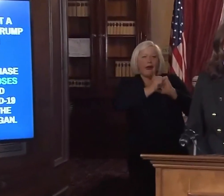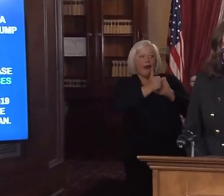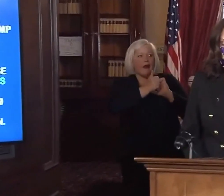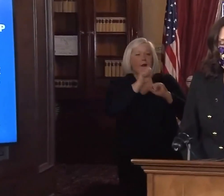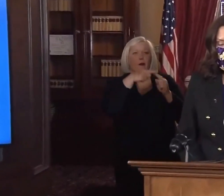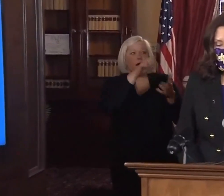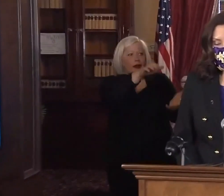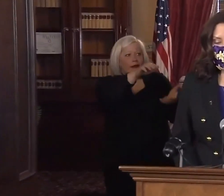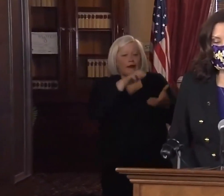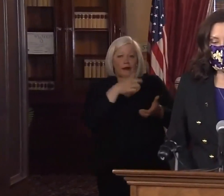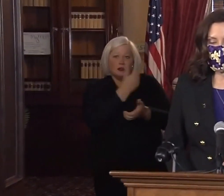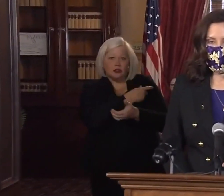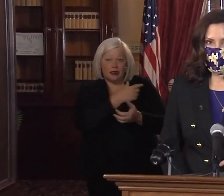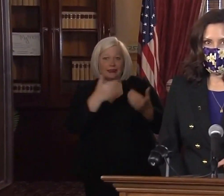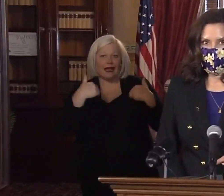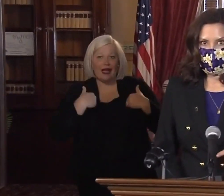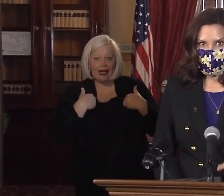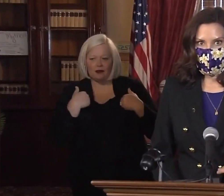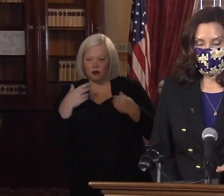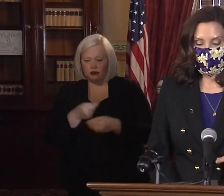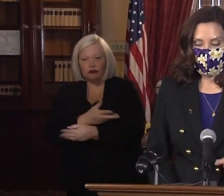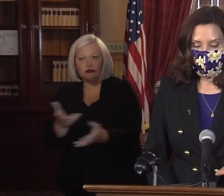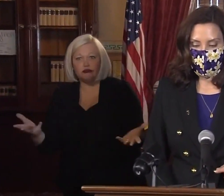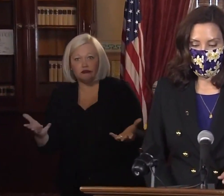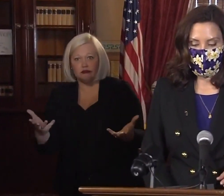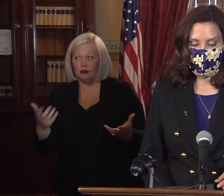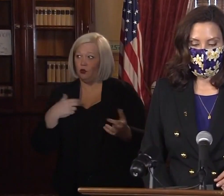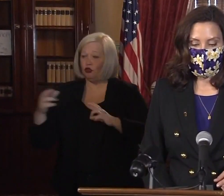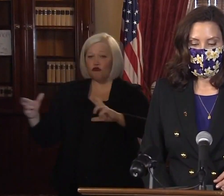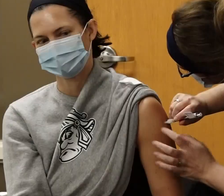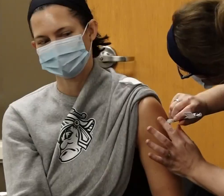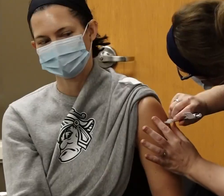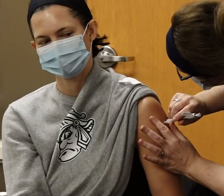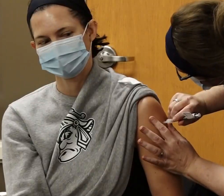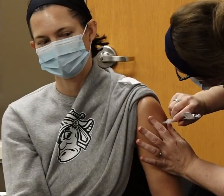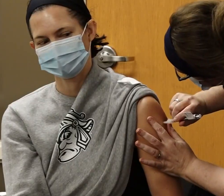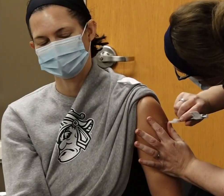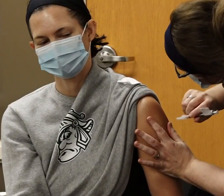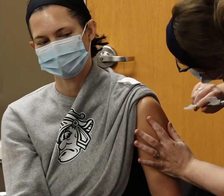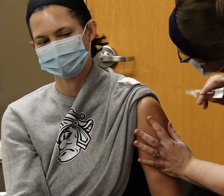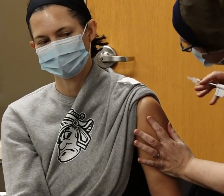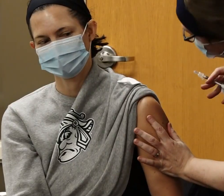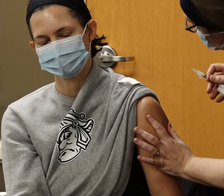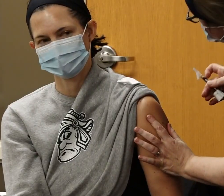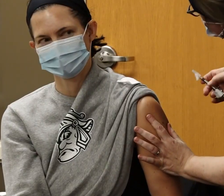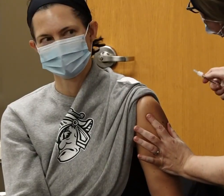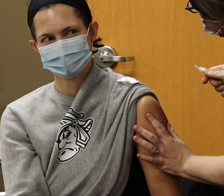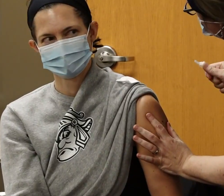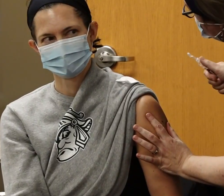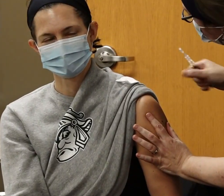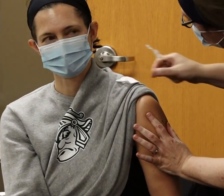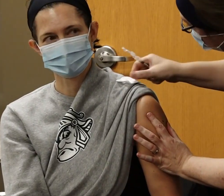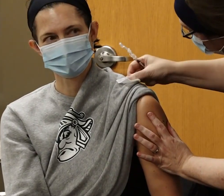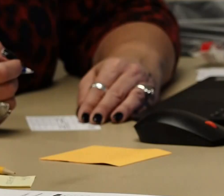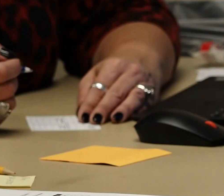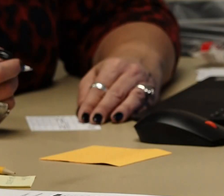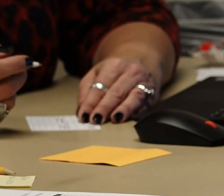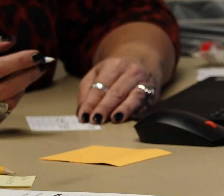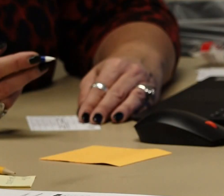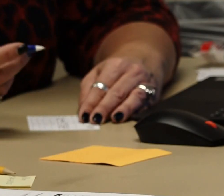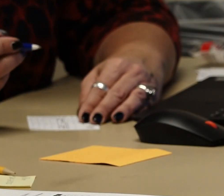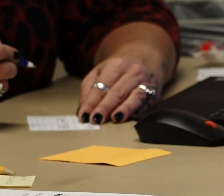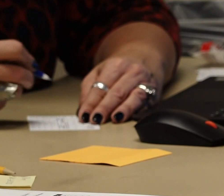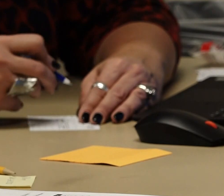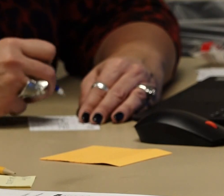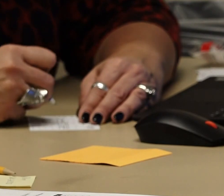delivery, and we stand ready to support our registered providers. As for Chye, he would like to see the state provide better